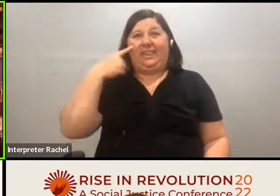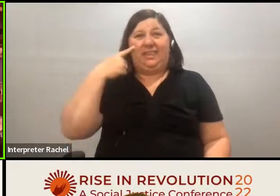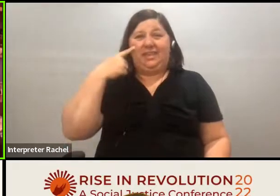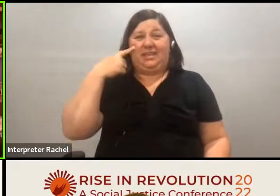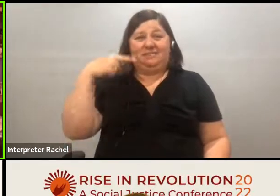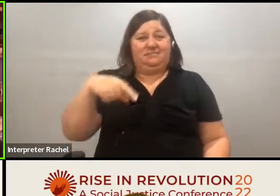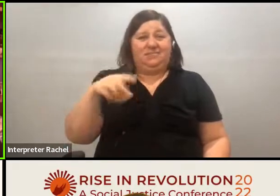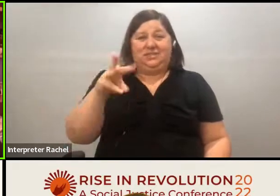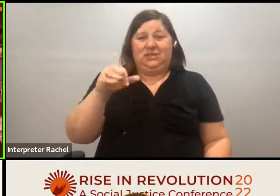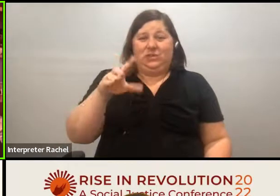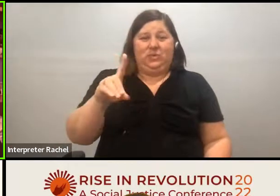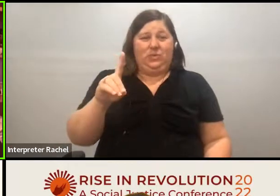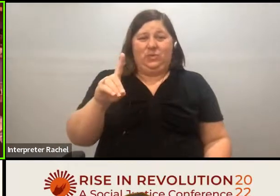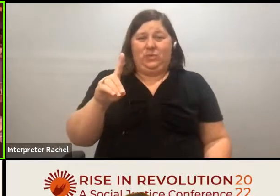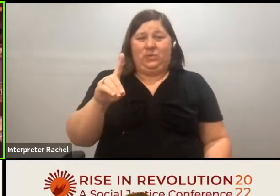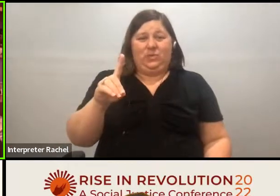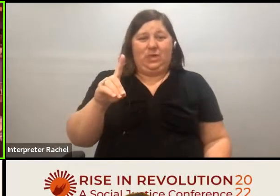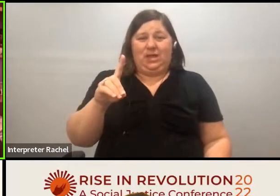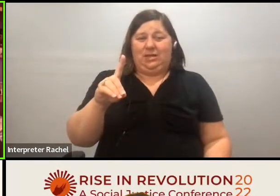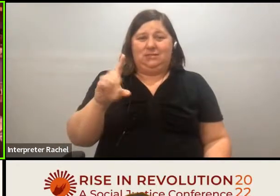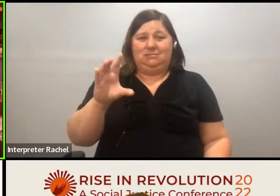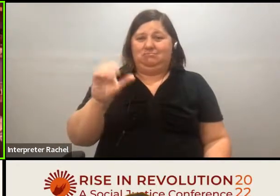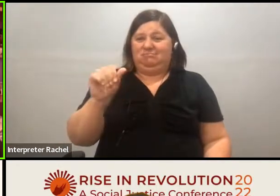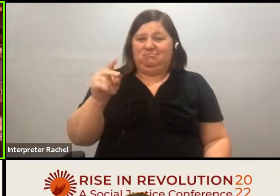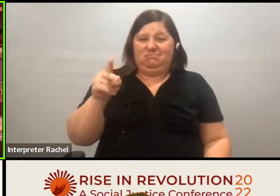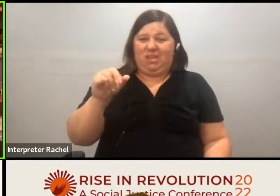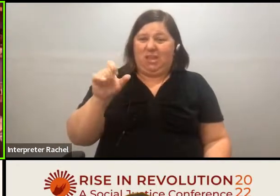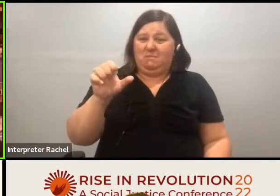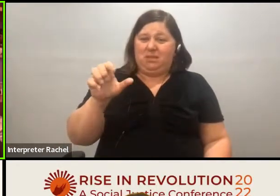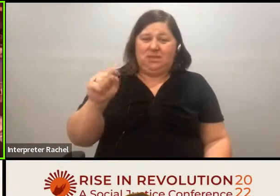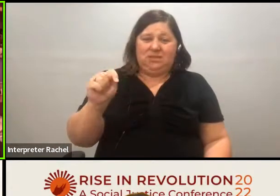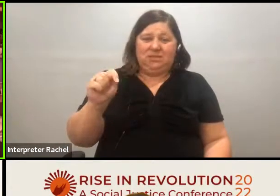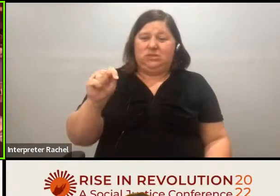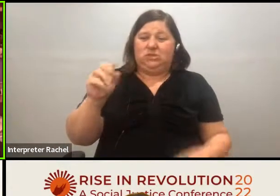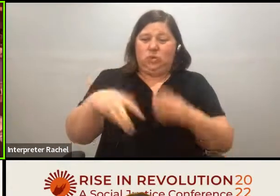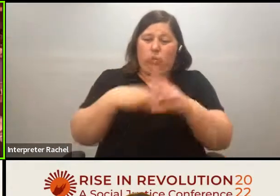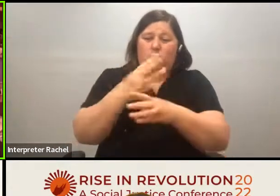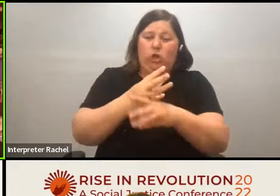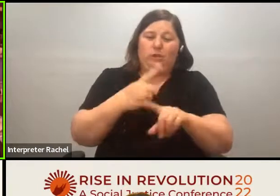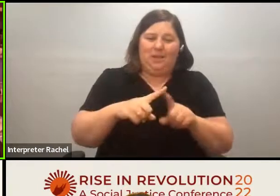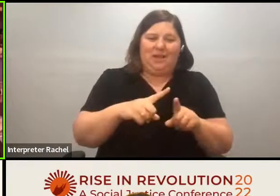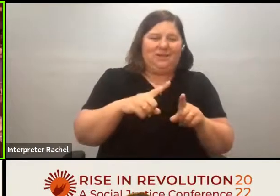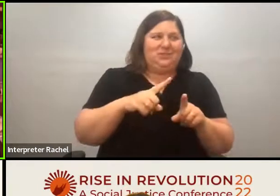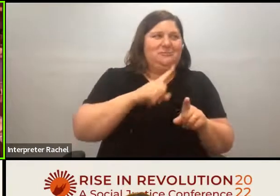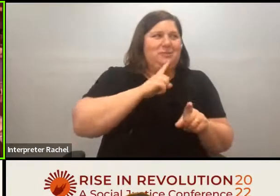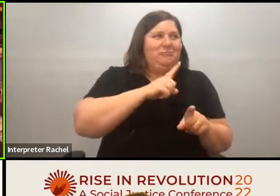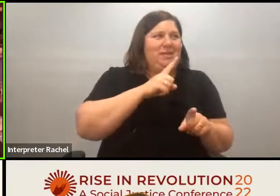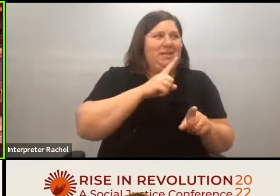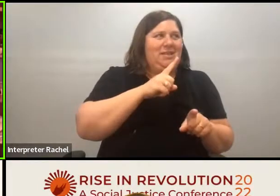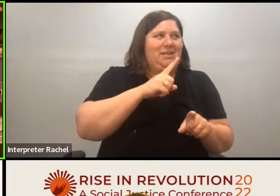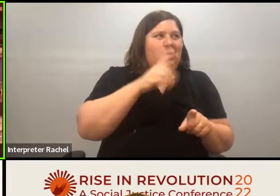wild patriarchal capitalist world, to just be under the leadership of women is like really revolutionary.